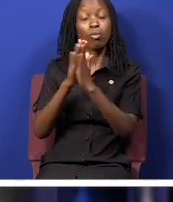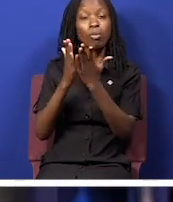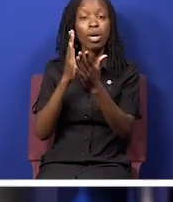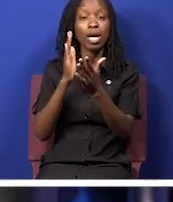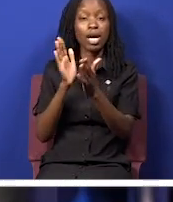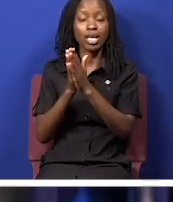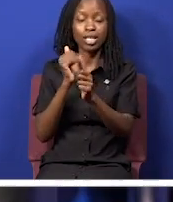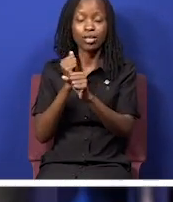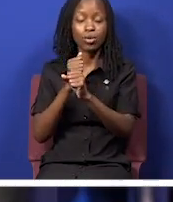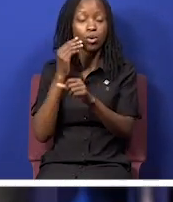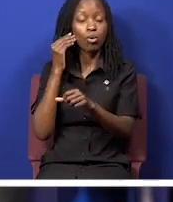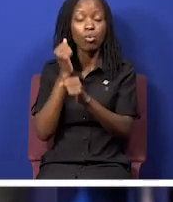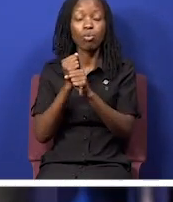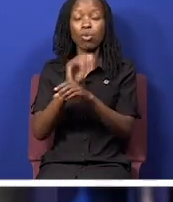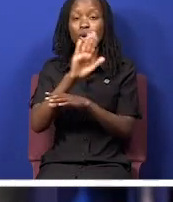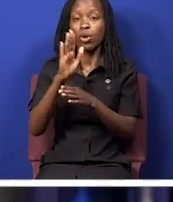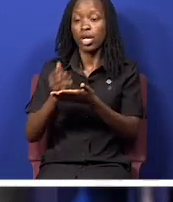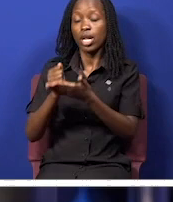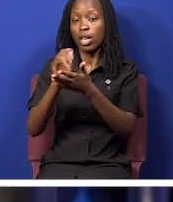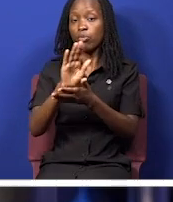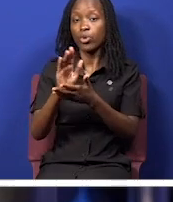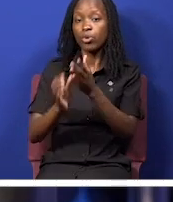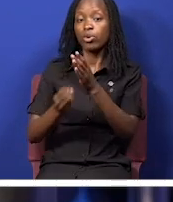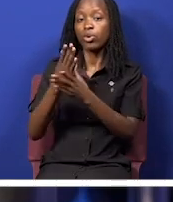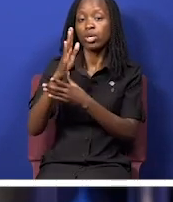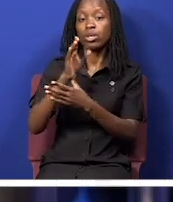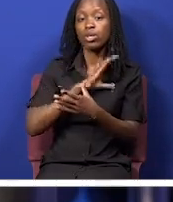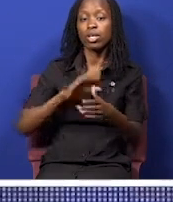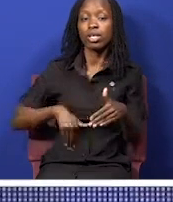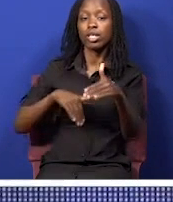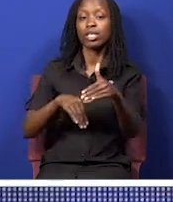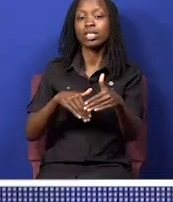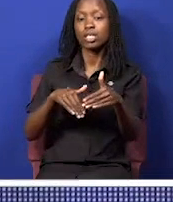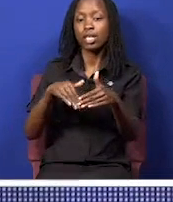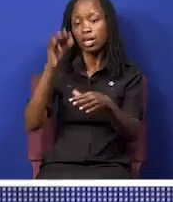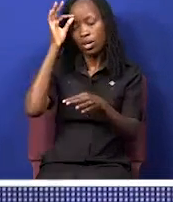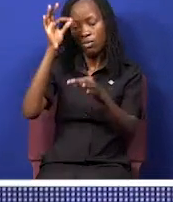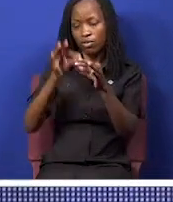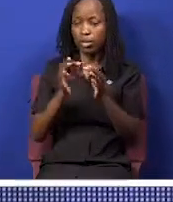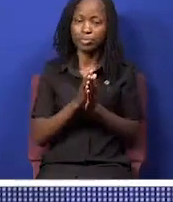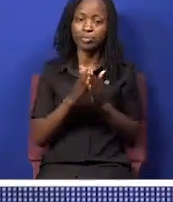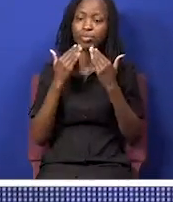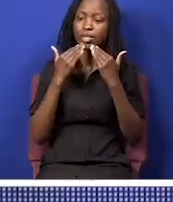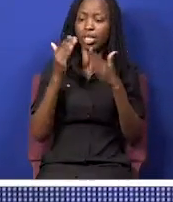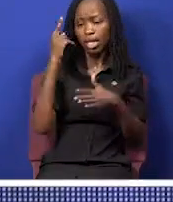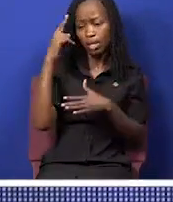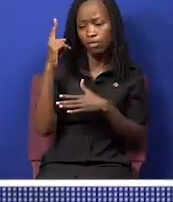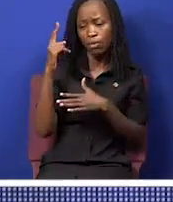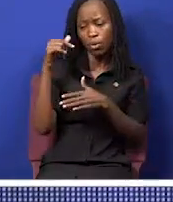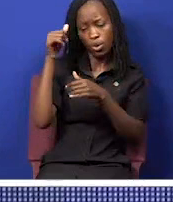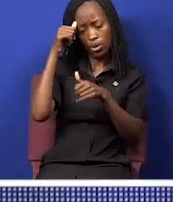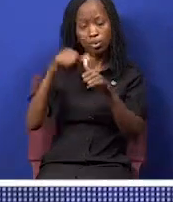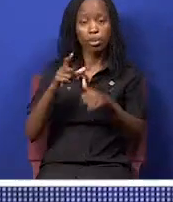journal. This will help you grow in your Christian faith. Thank you, Joshua, for the warm welcome and also